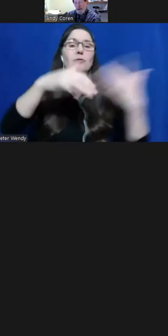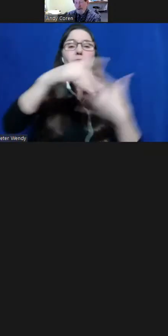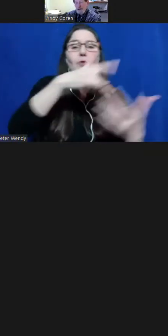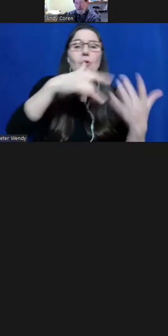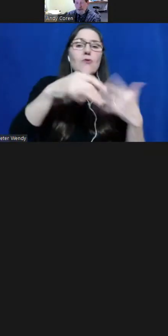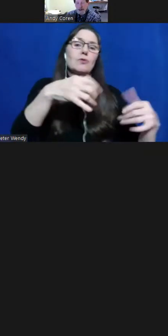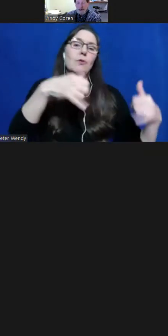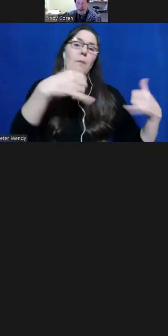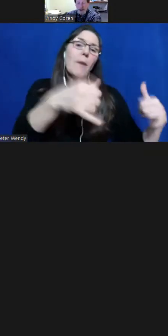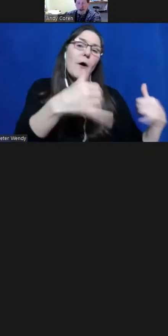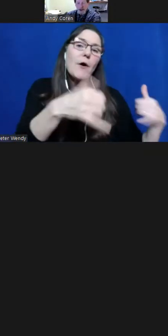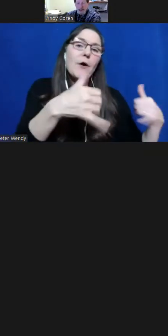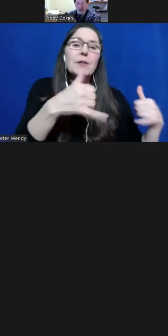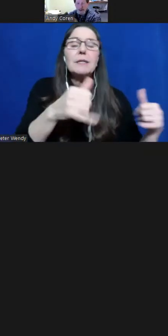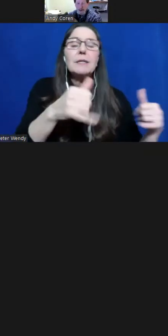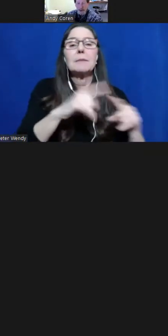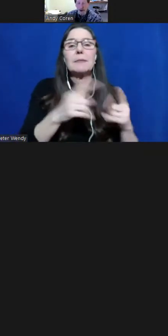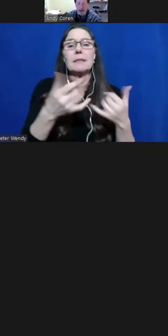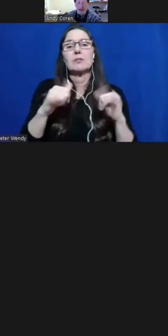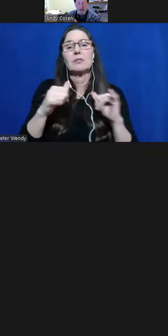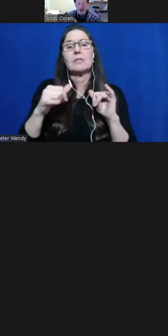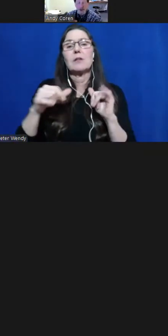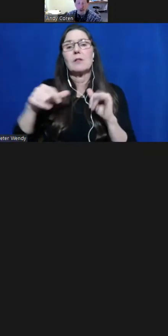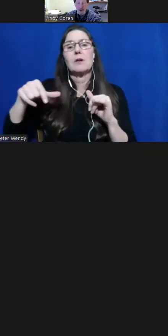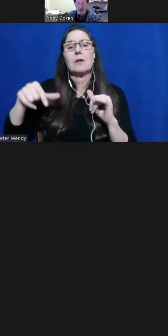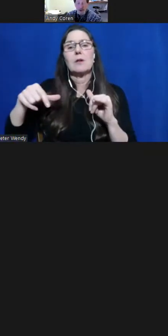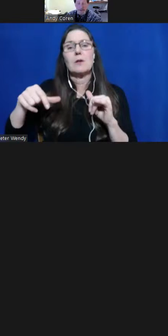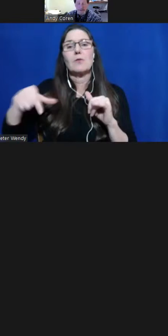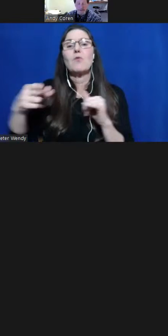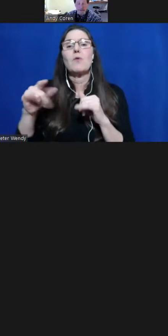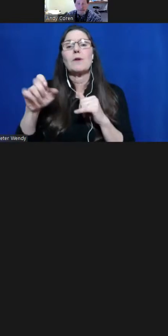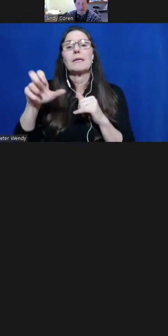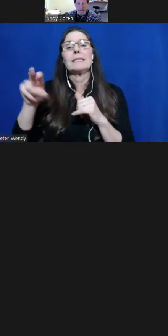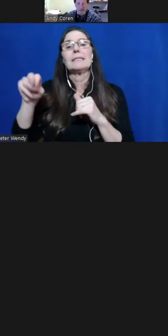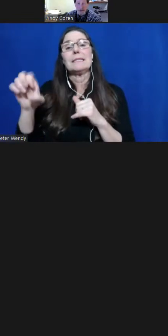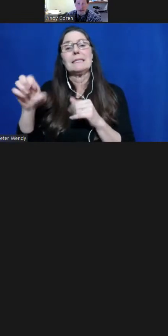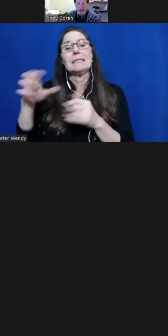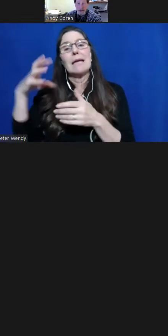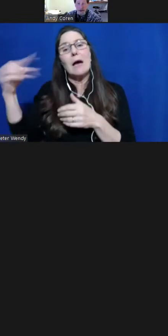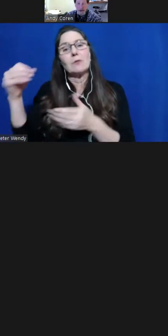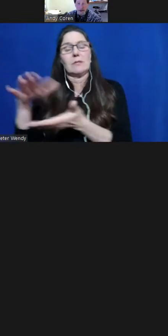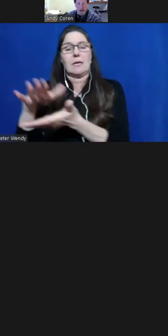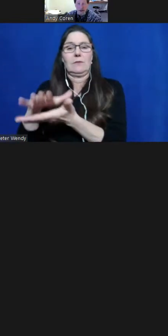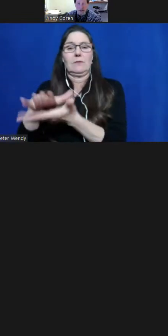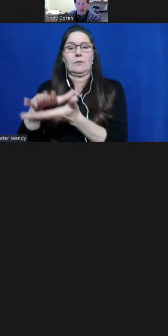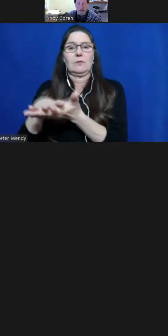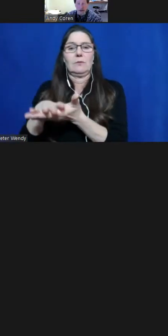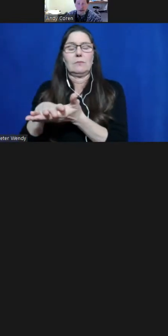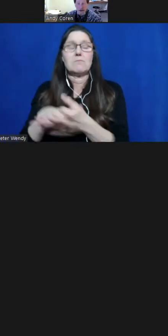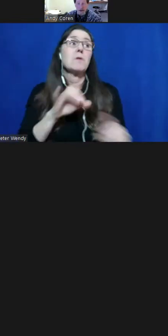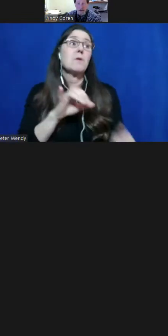in quarantine when they're outside of the school activity or outside of school. Okay, thank you.